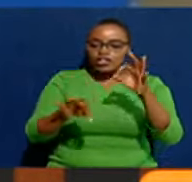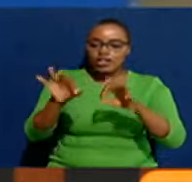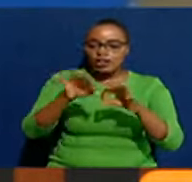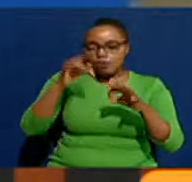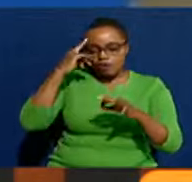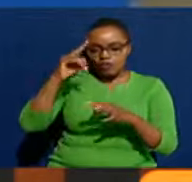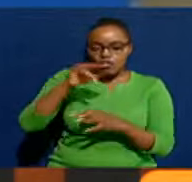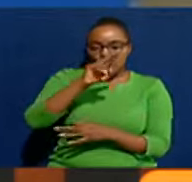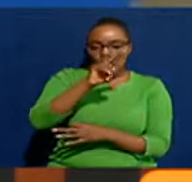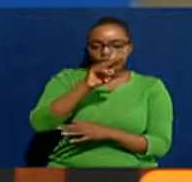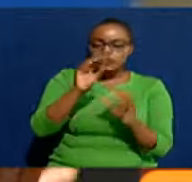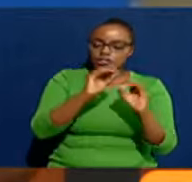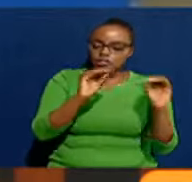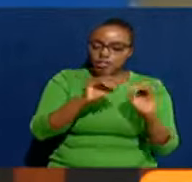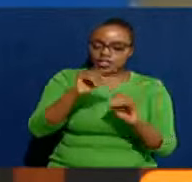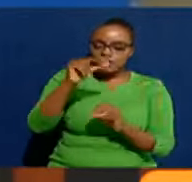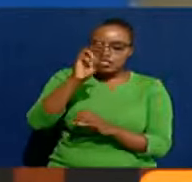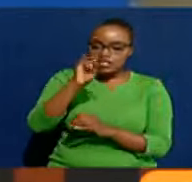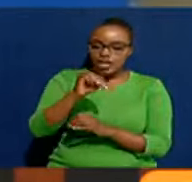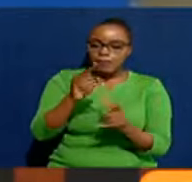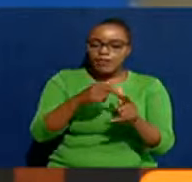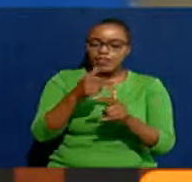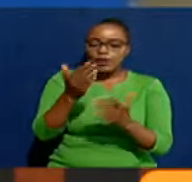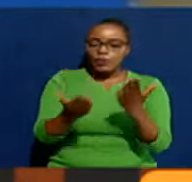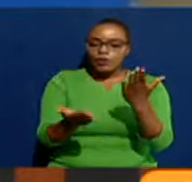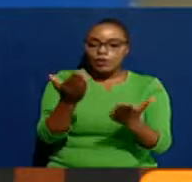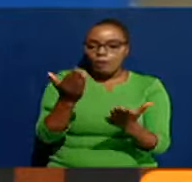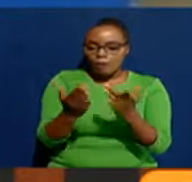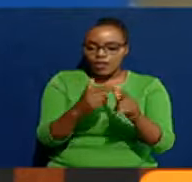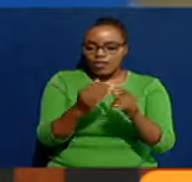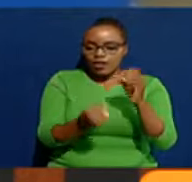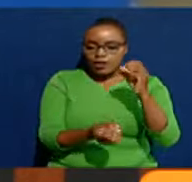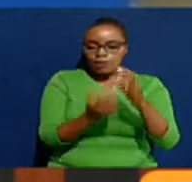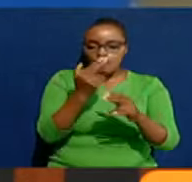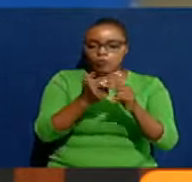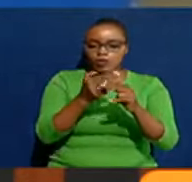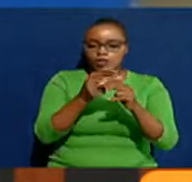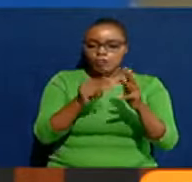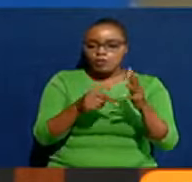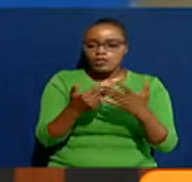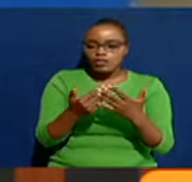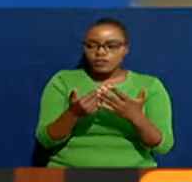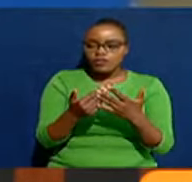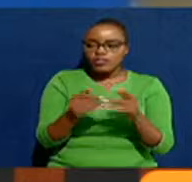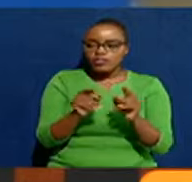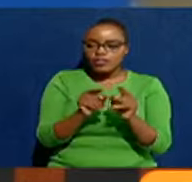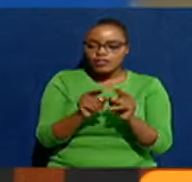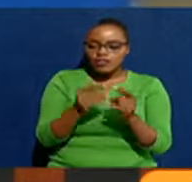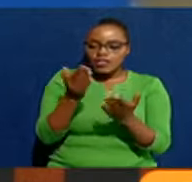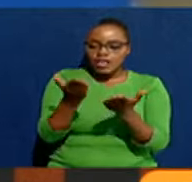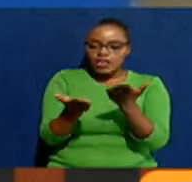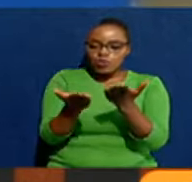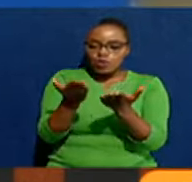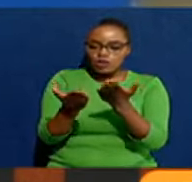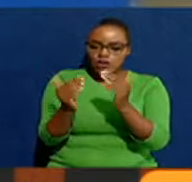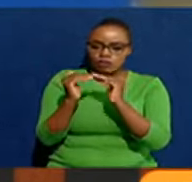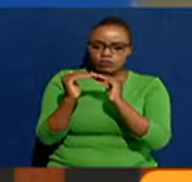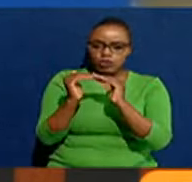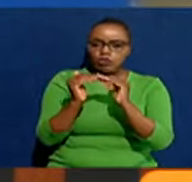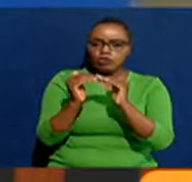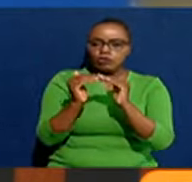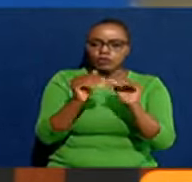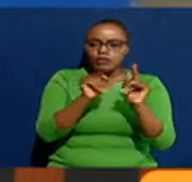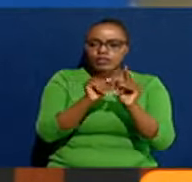of the non-GM maize and compare. We come up with what is called substantial equivalent. And we find that they